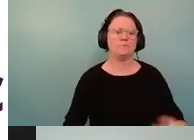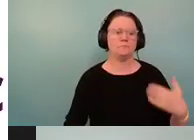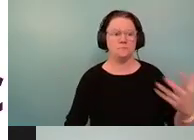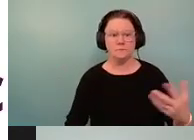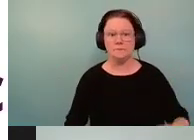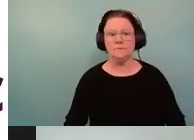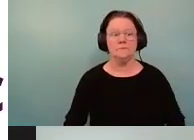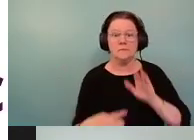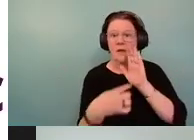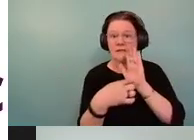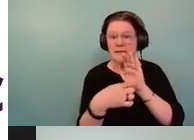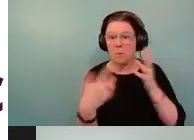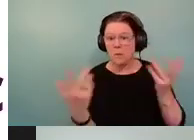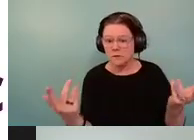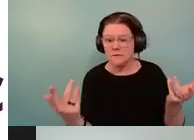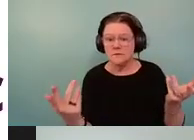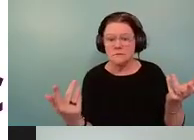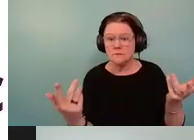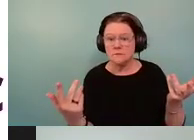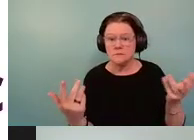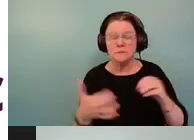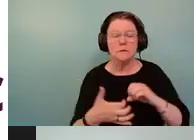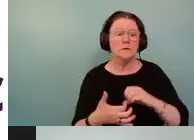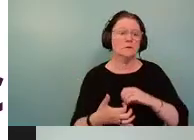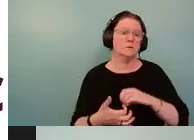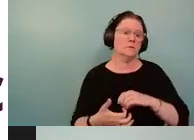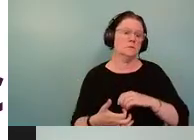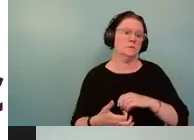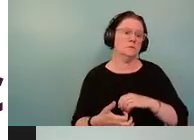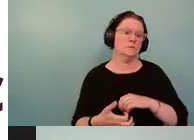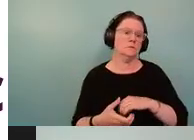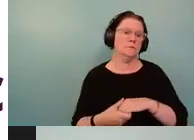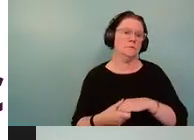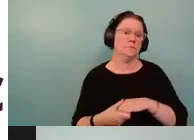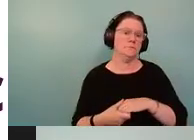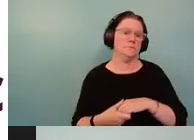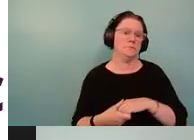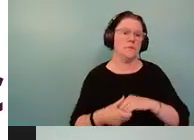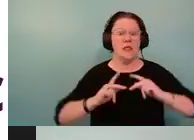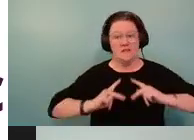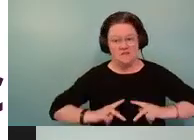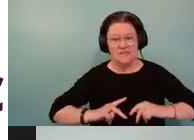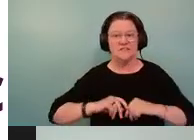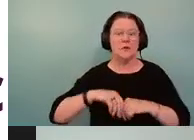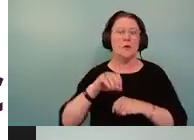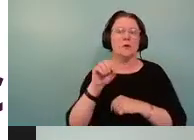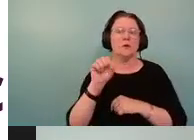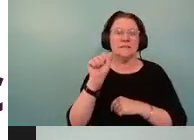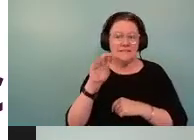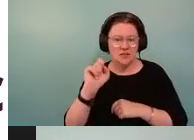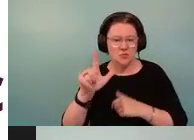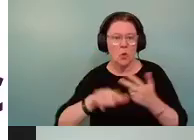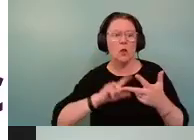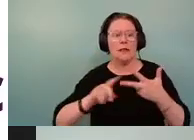So, examples of traumatic experiences may include, but are not limited to, physical, sexual, and emotional